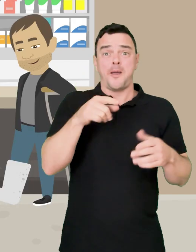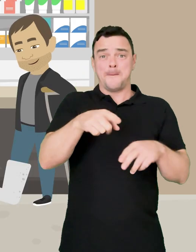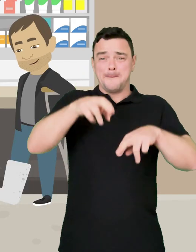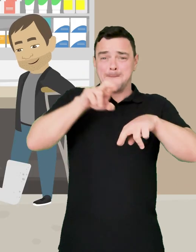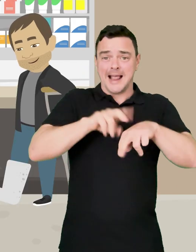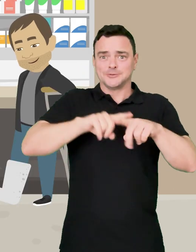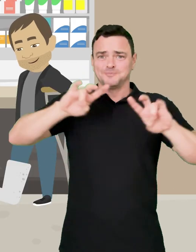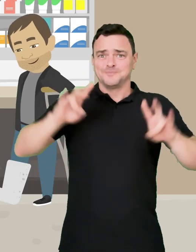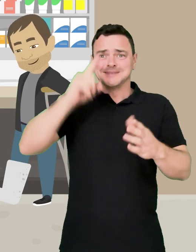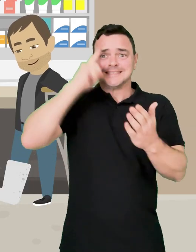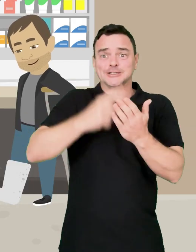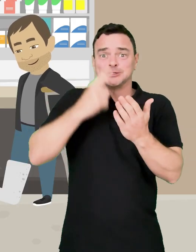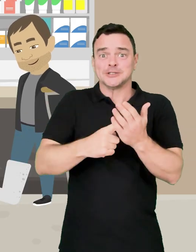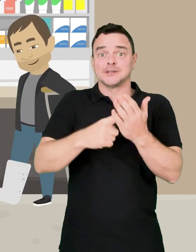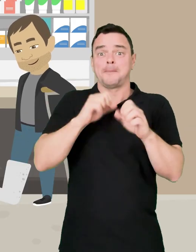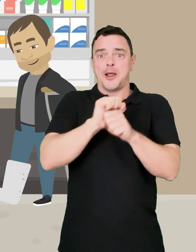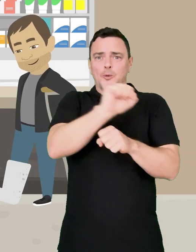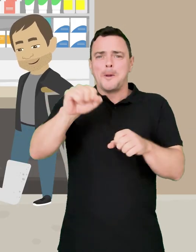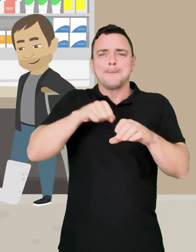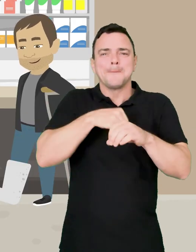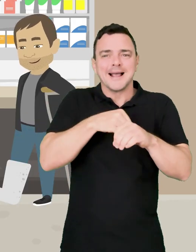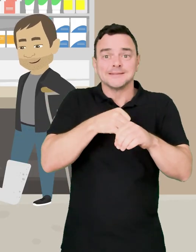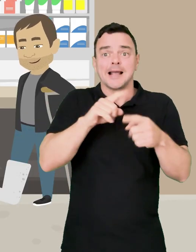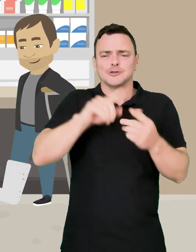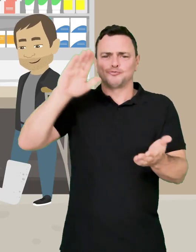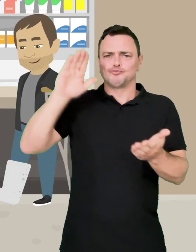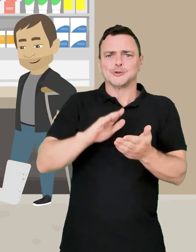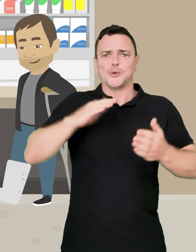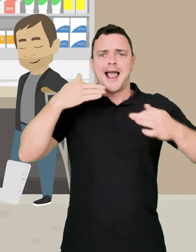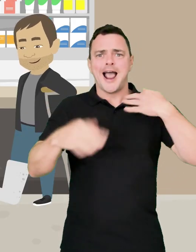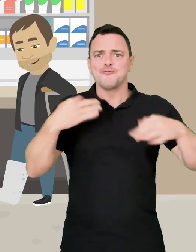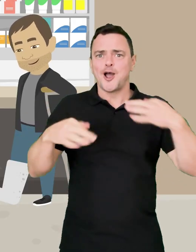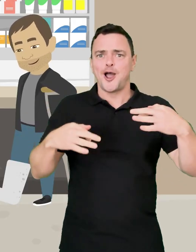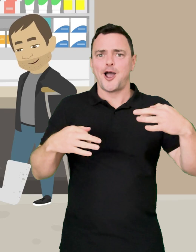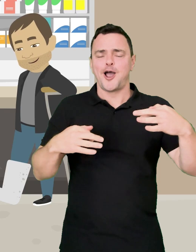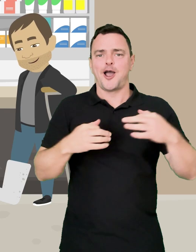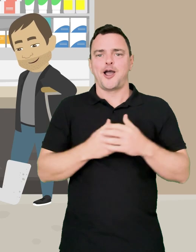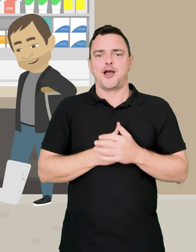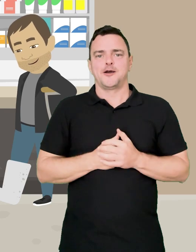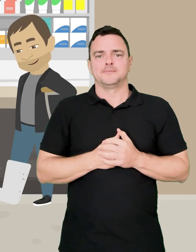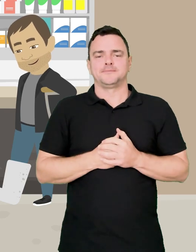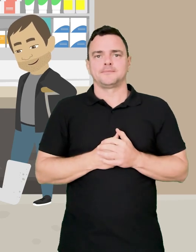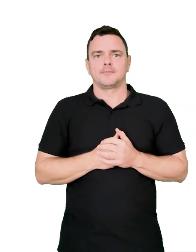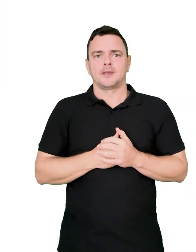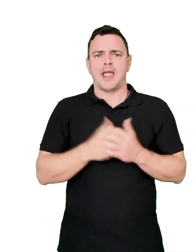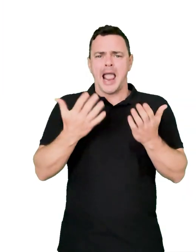It can allow better and faster decisions to be made about your medicines and reduce the chance of